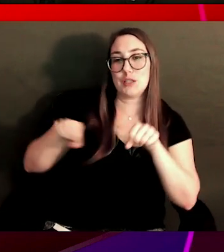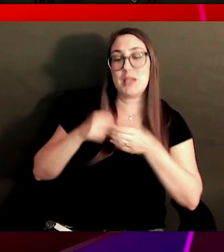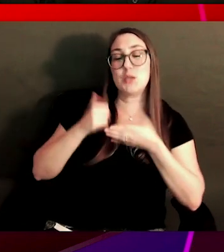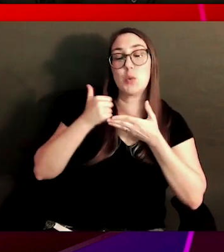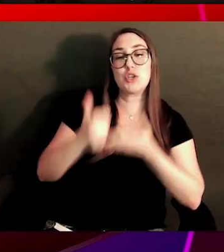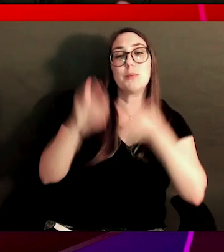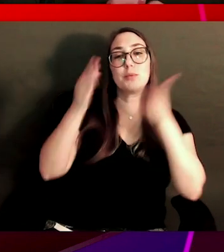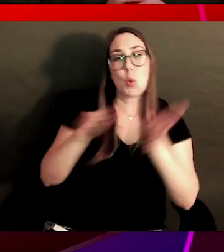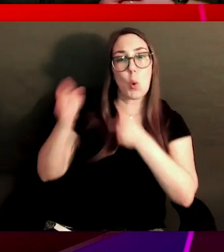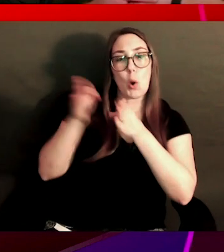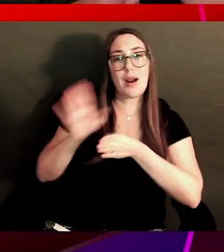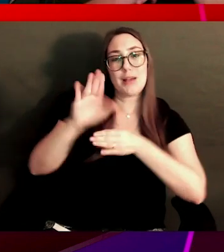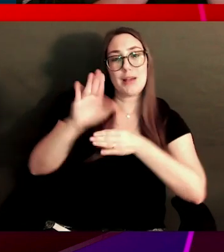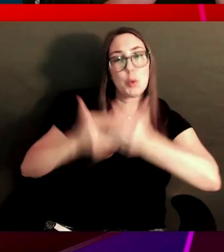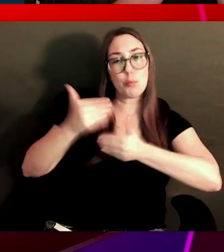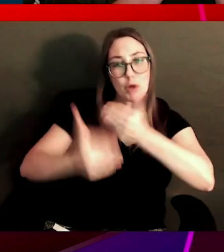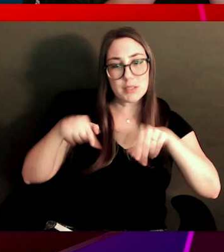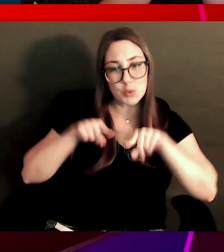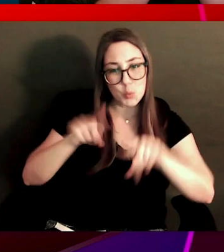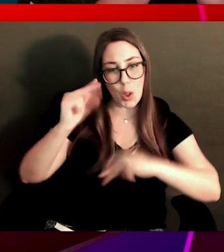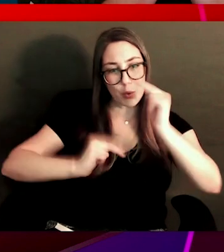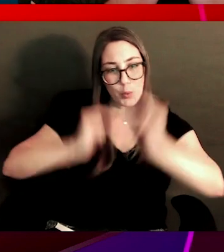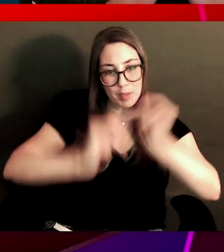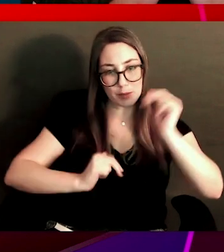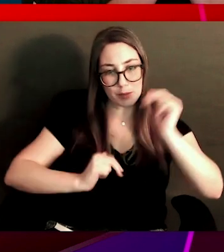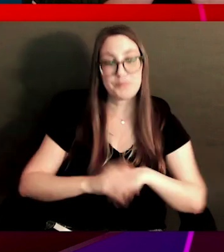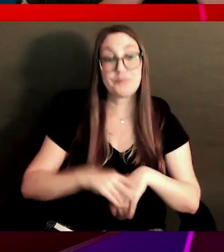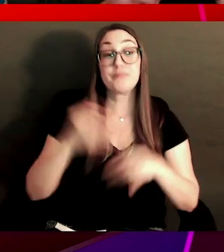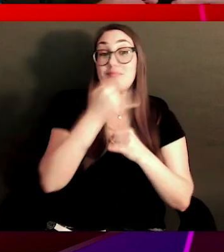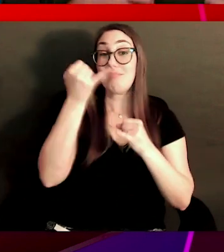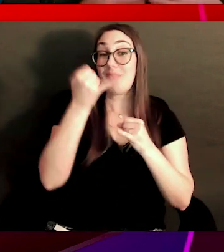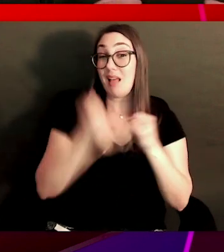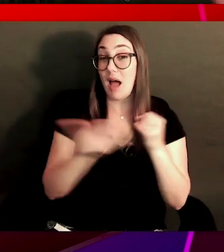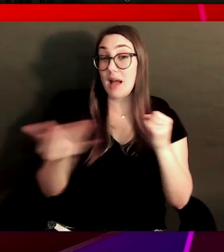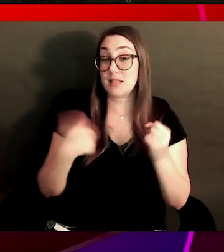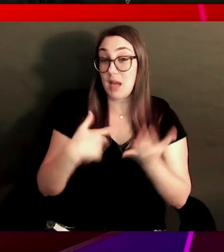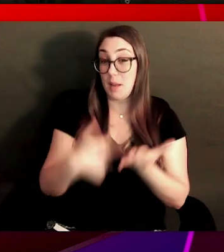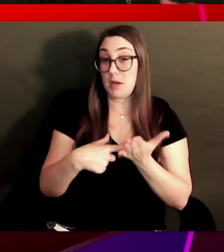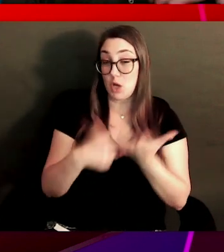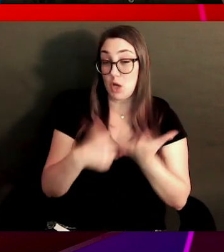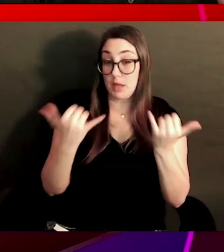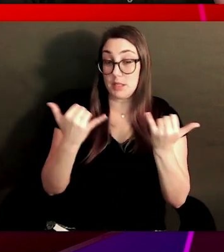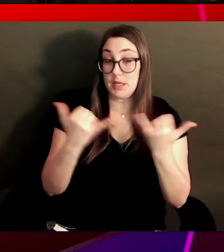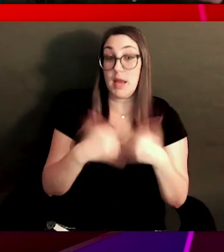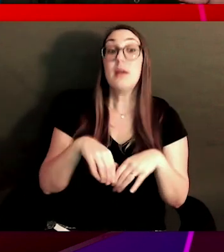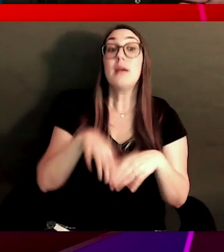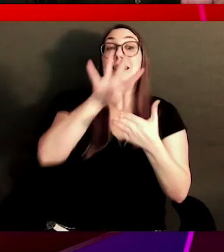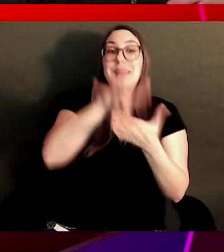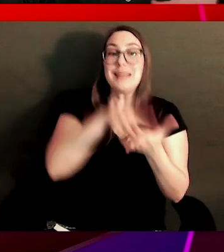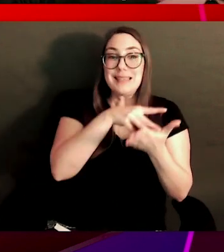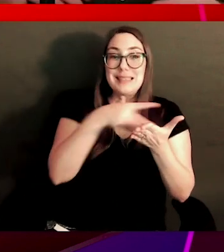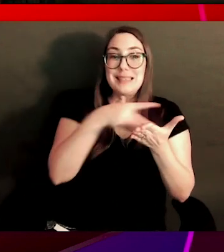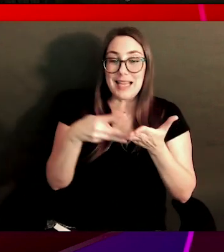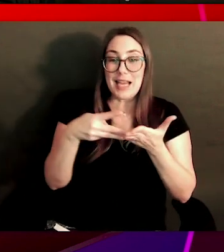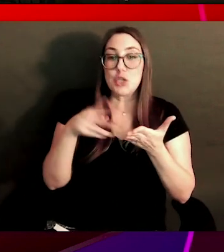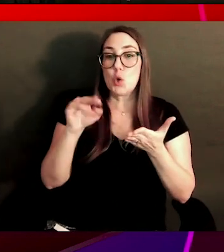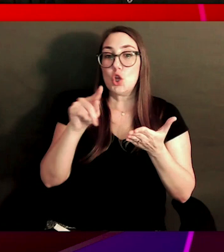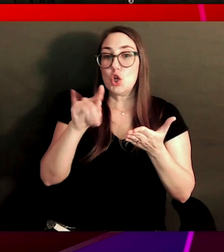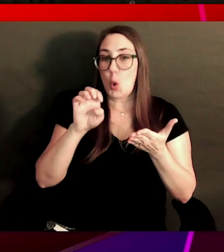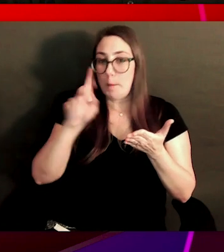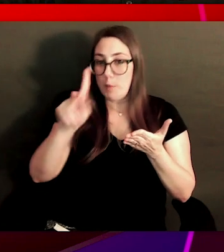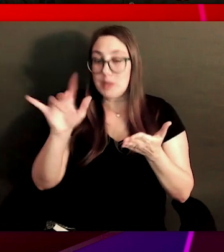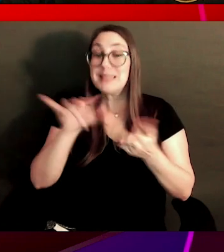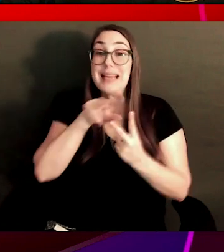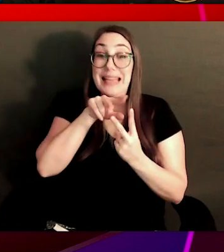building. The last feature we're going to cover in today's demo is scheduling these notebooks, either as a batch job or a